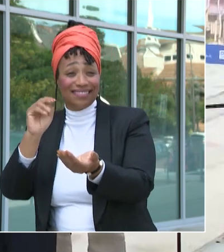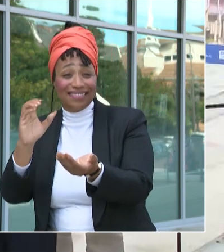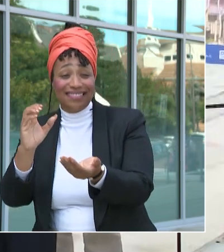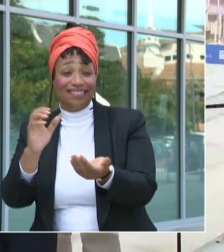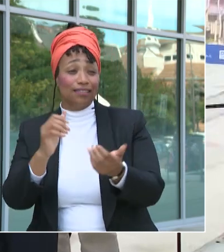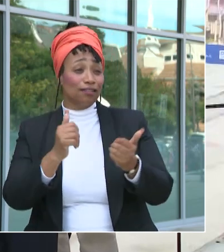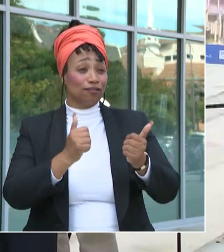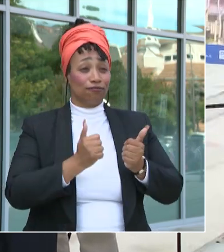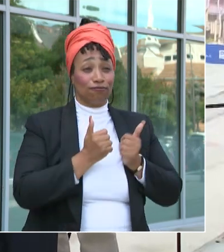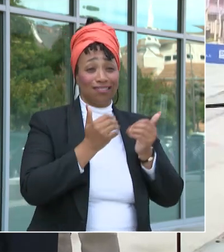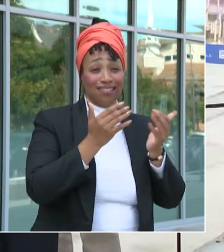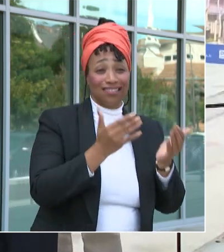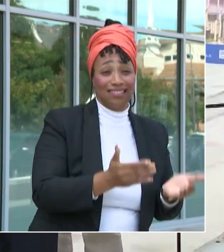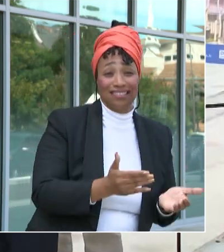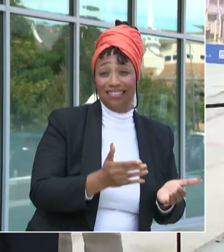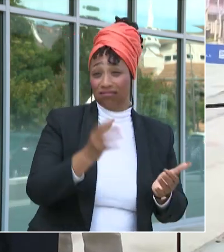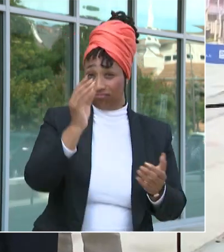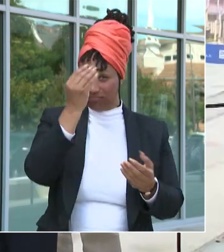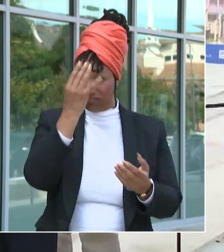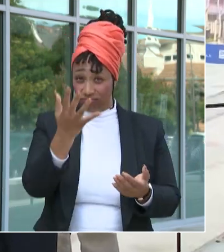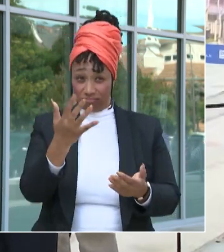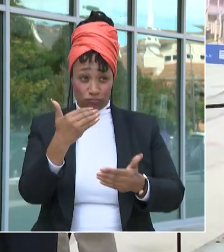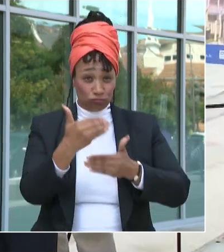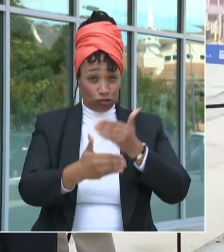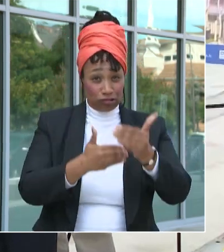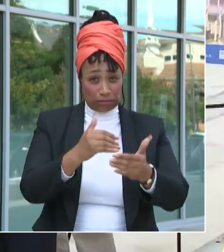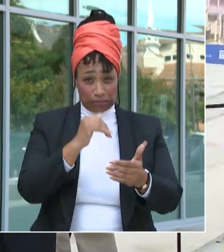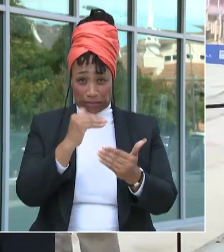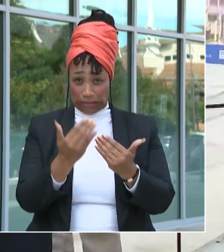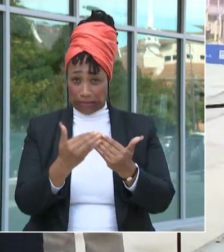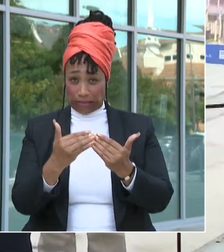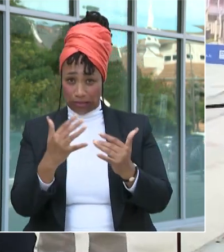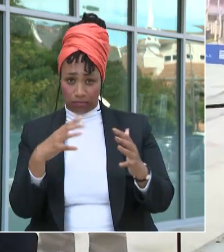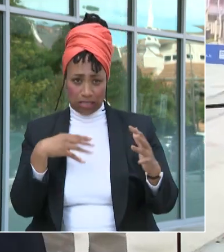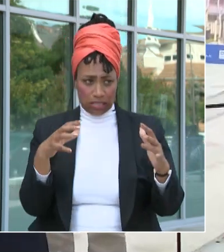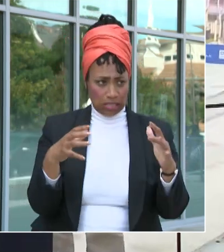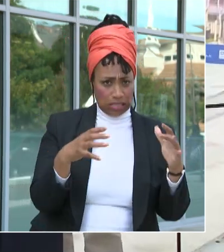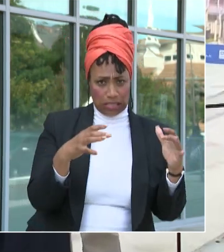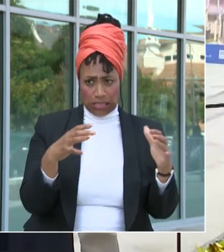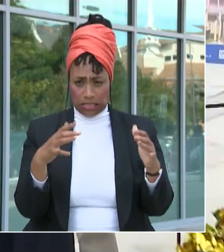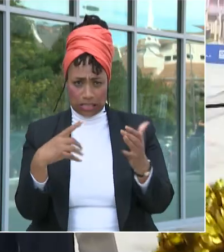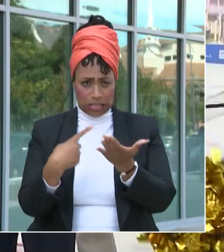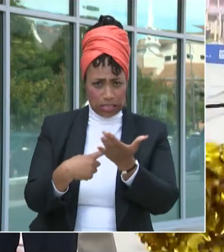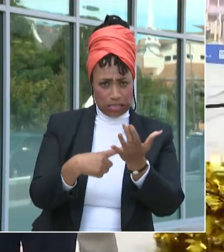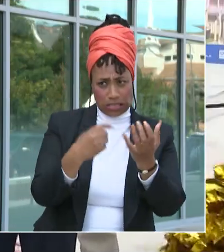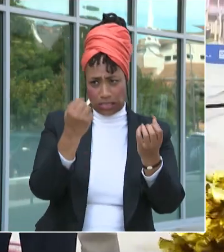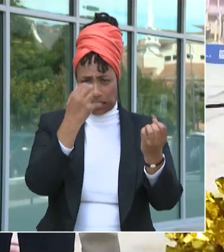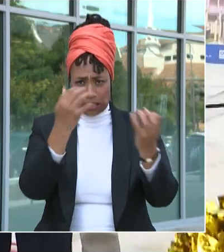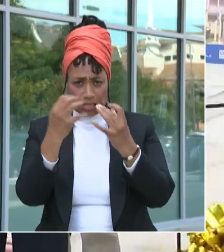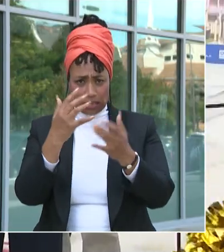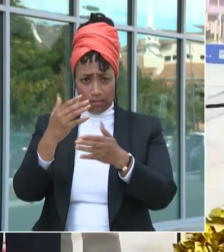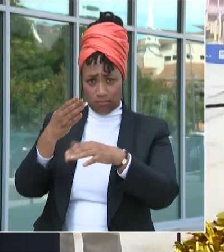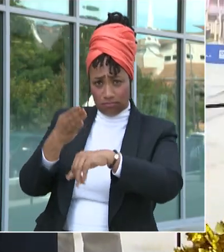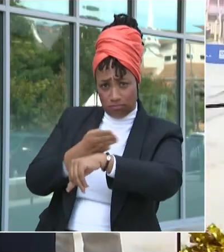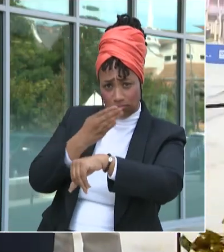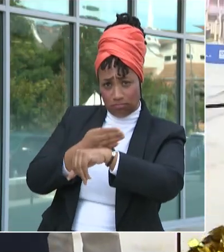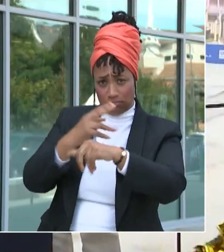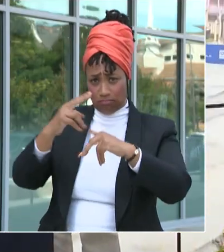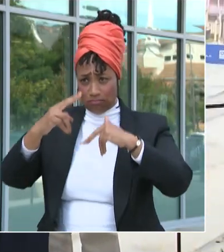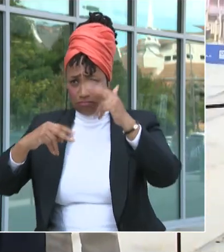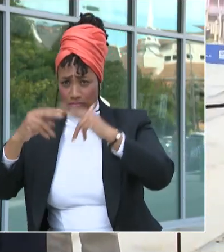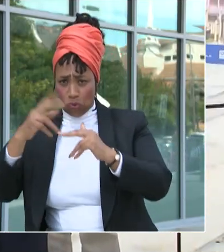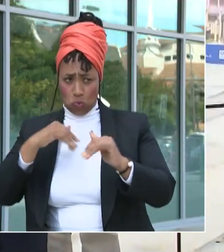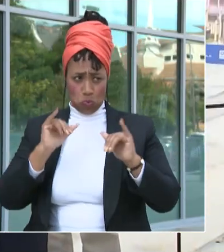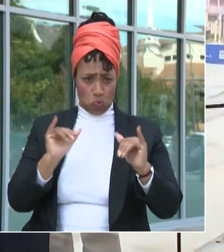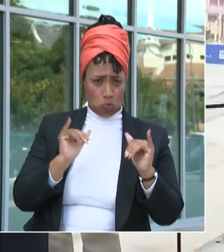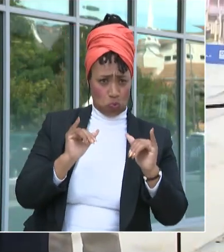it. It's not easy when you have construction of this magnitude. It takes a lot of patience. Thank you for that, and thank you for your patience. And now we have a product we can